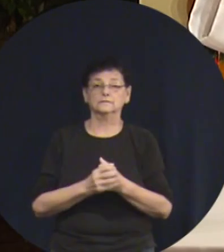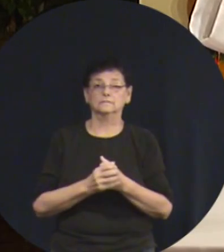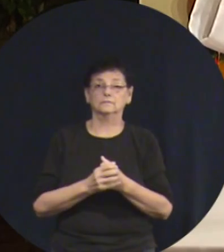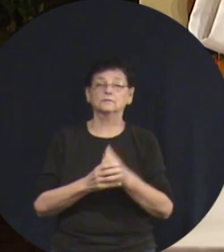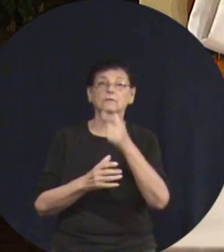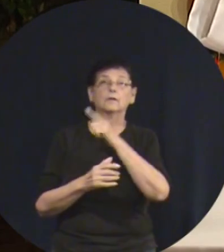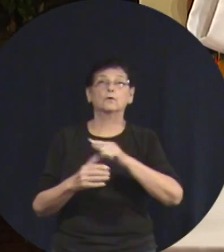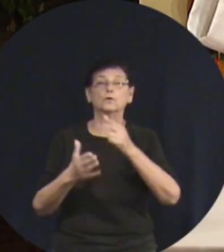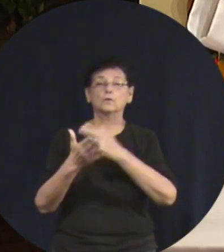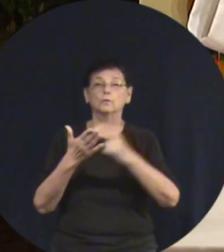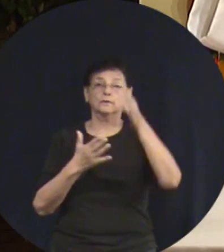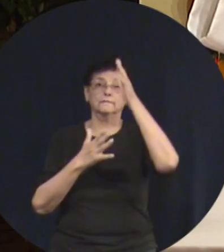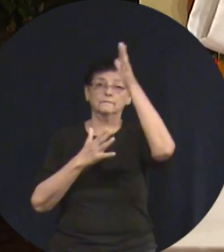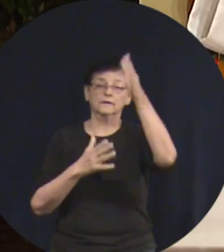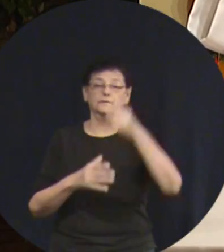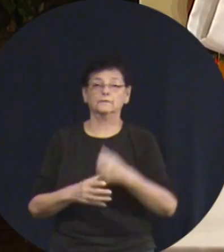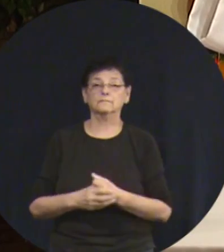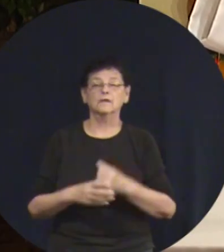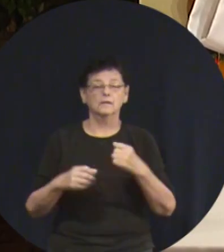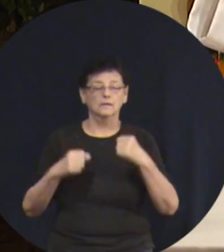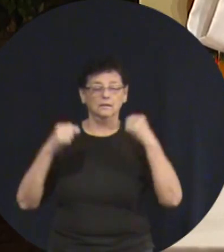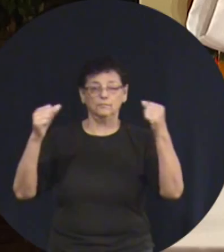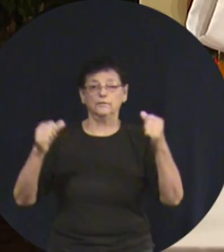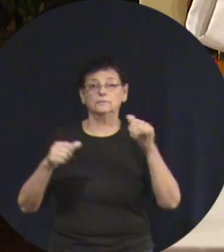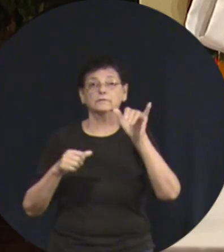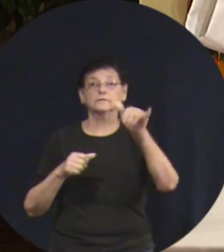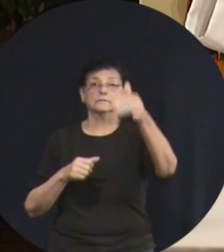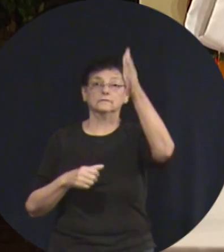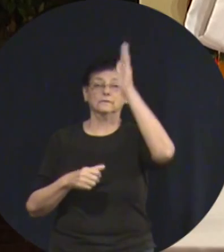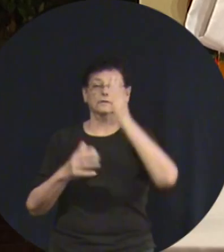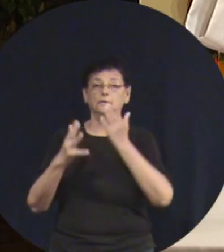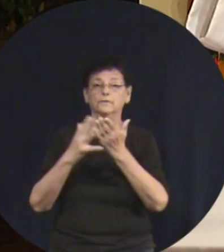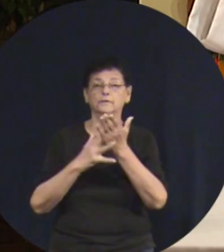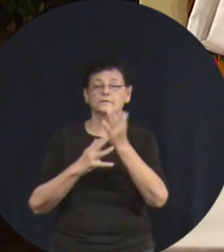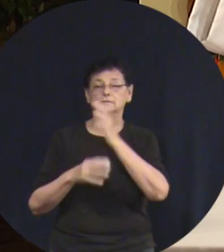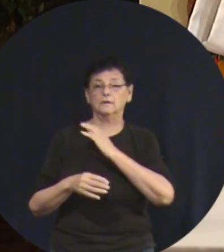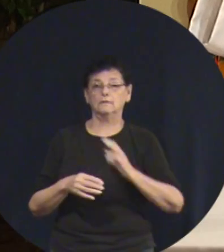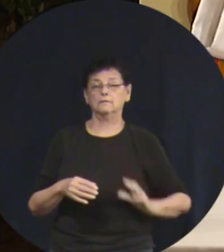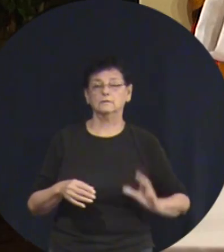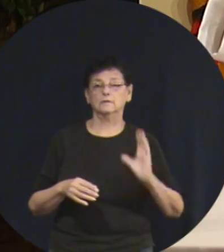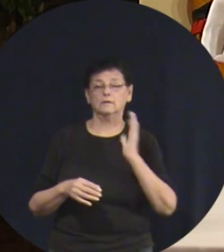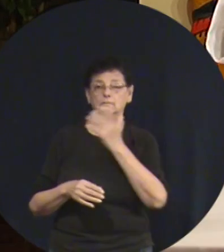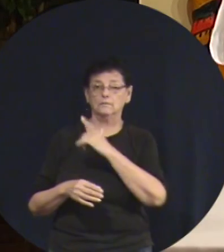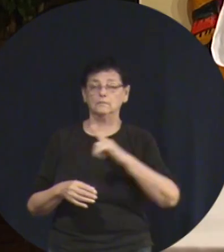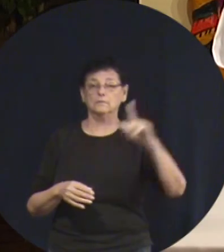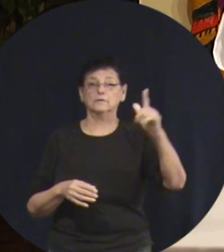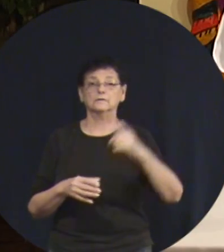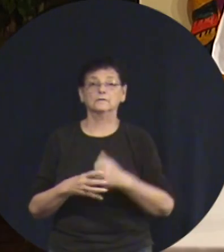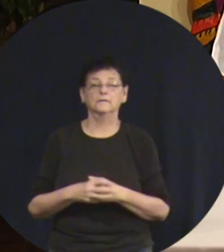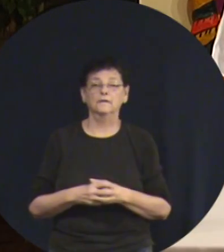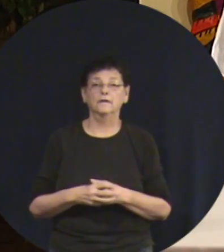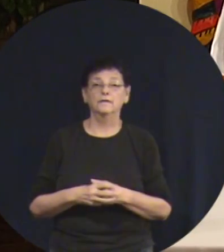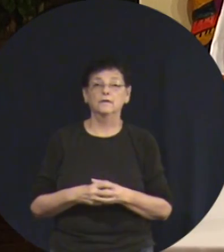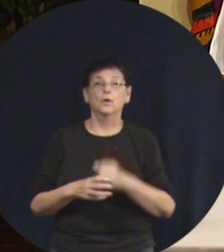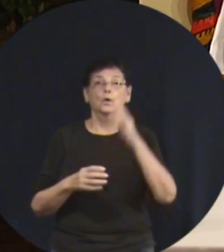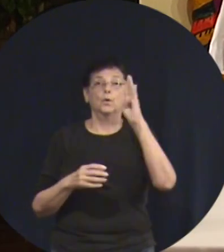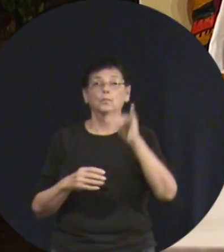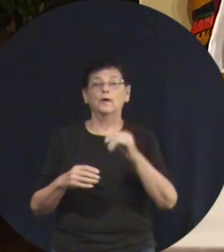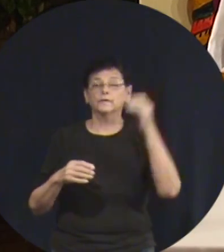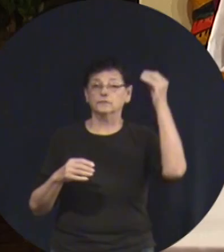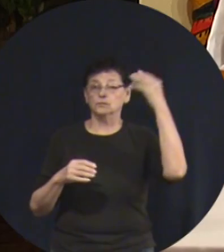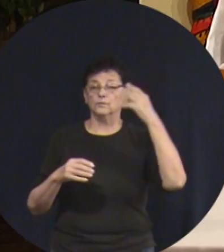thanks, Lord, Holy Father, almighty and eternal God, through Christ our Lord. For by